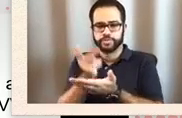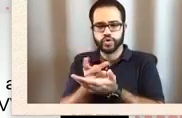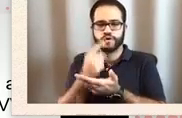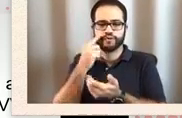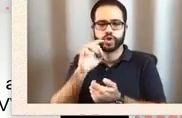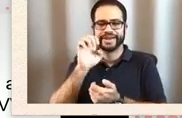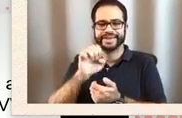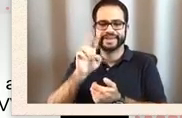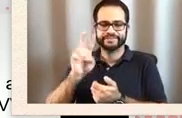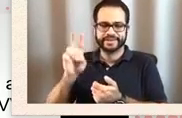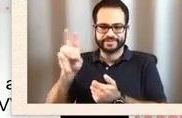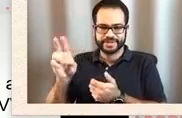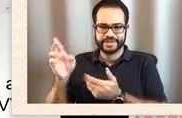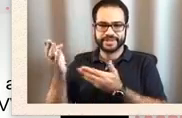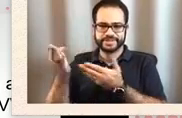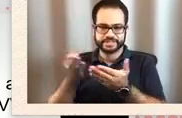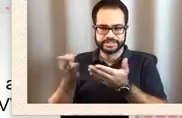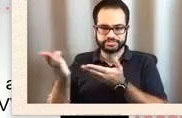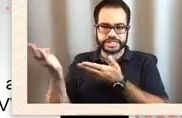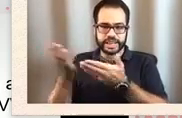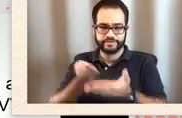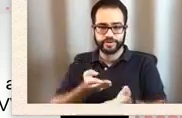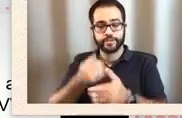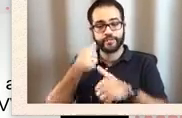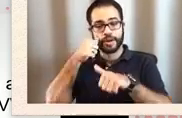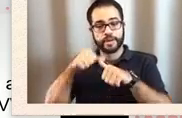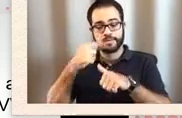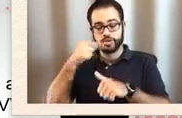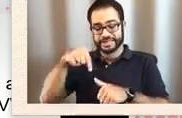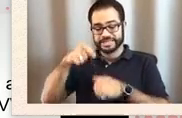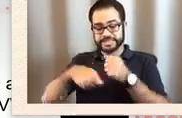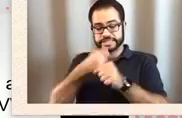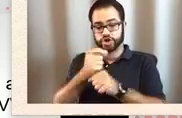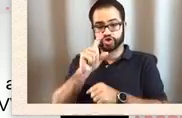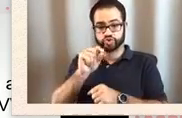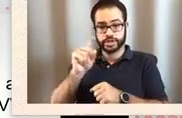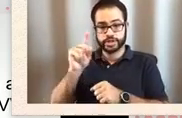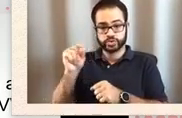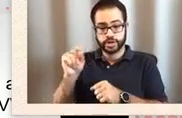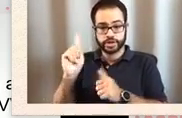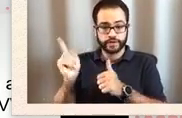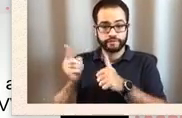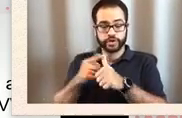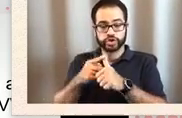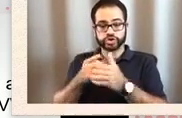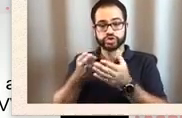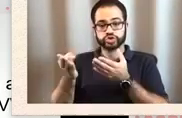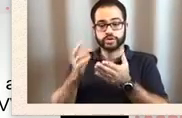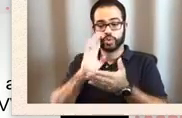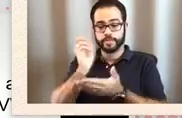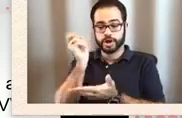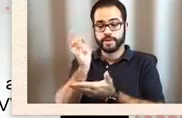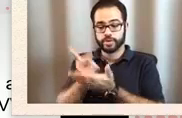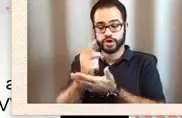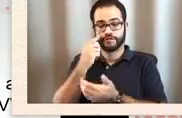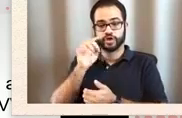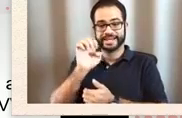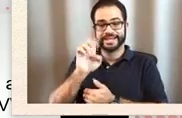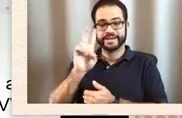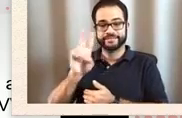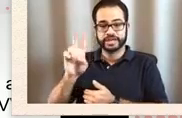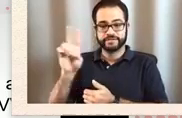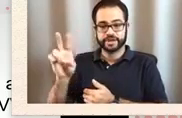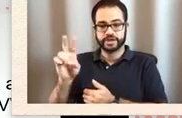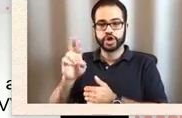So remember, for this year, for 2020, the first service that will be approved for EVV delivery will be